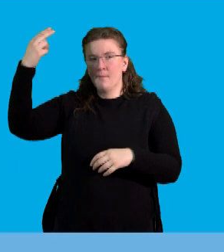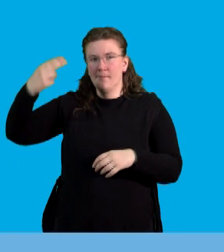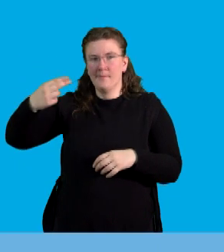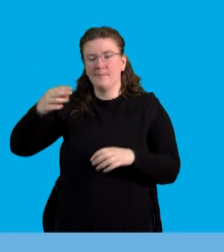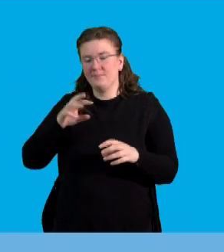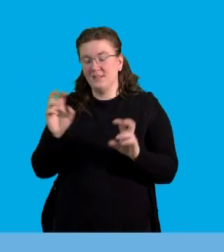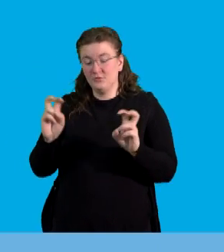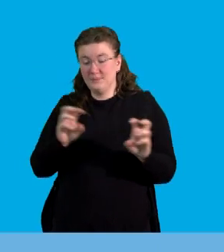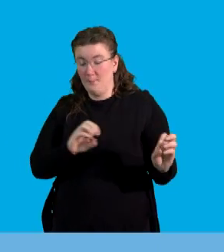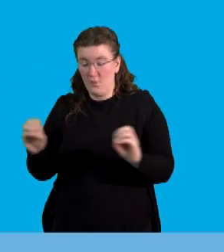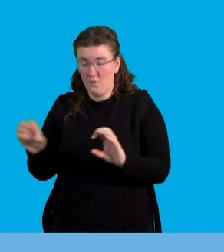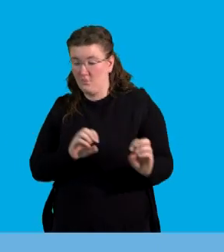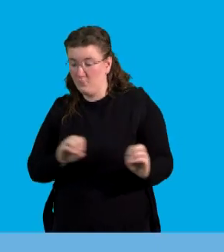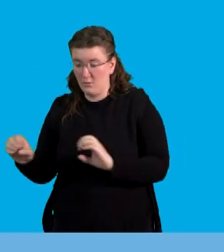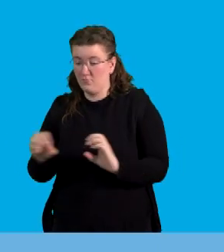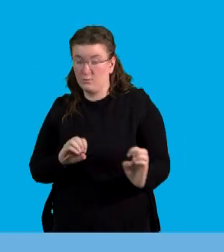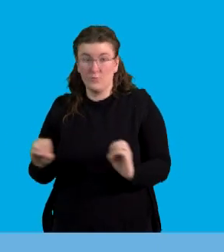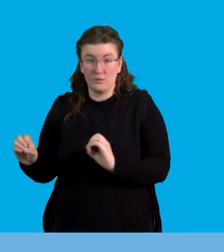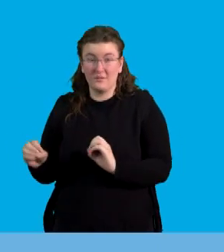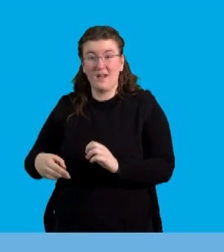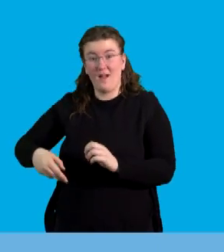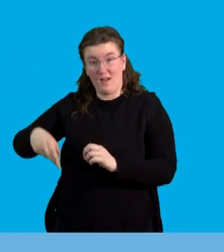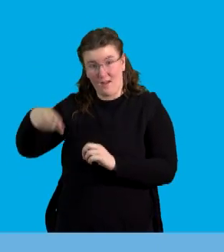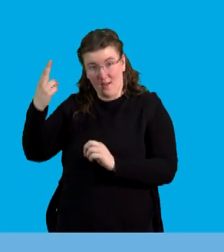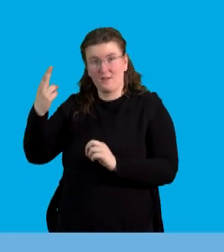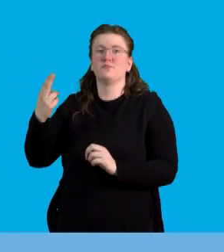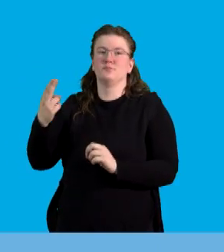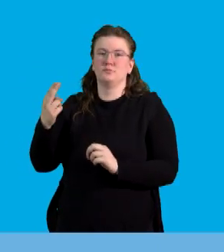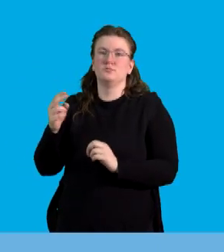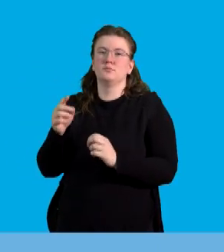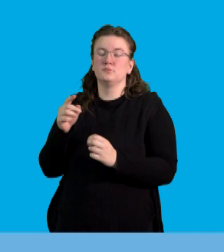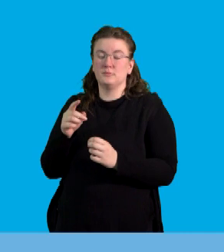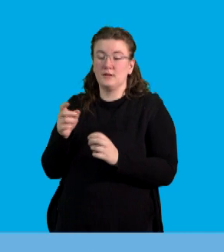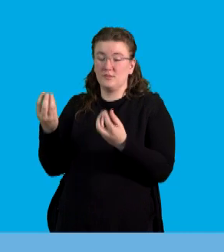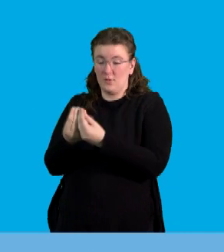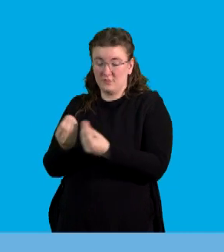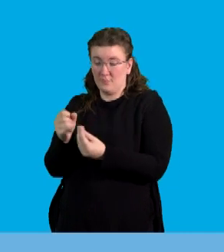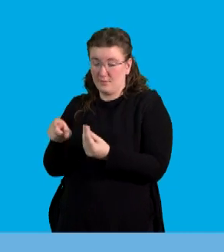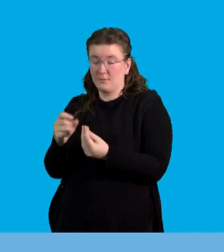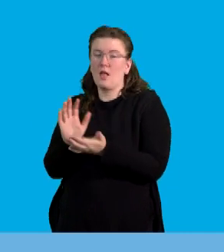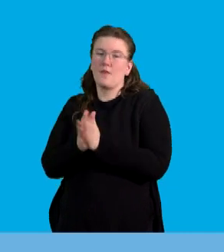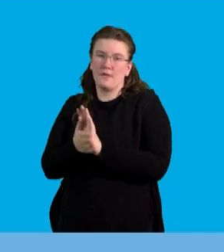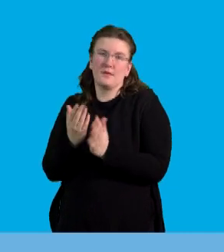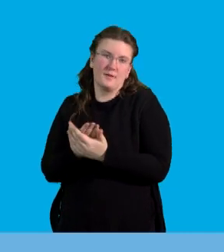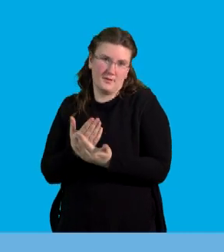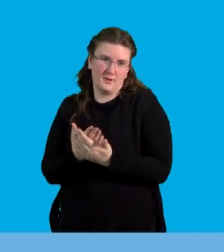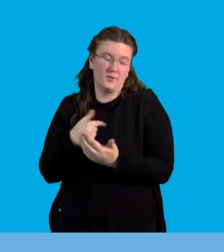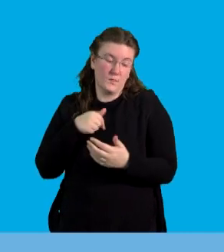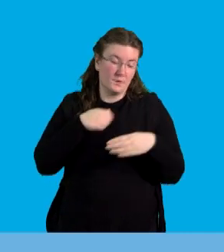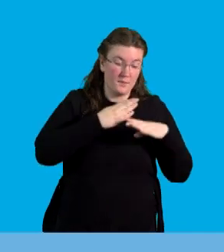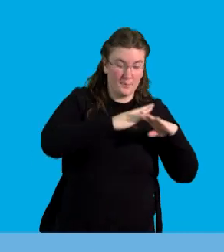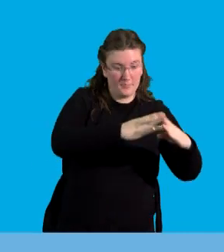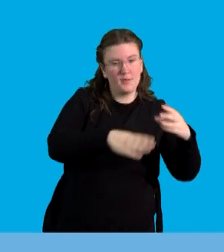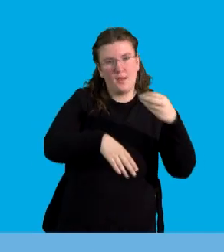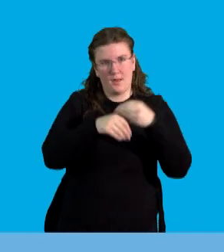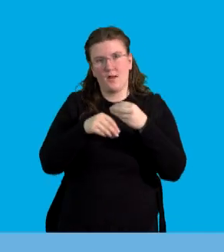or an appliance that has a high resistance in order to control or to regulate that electric current that is flowing